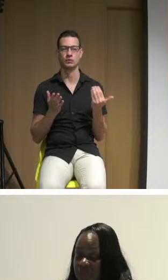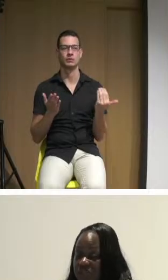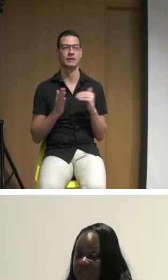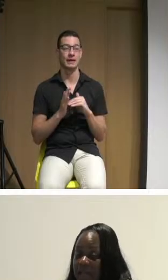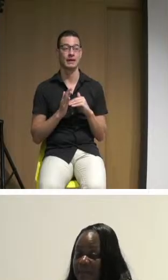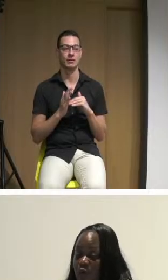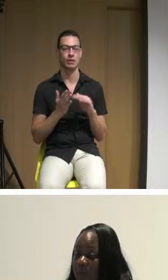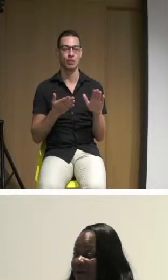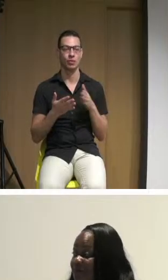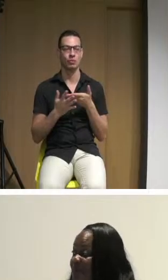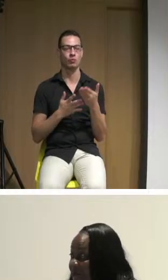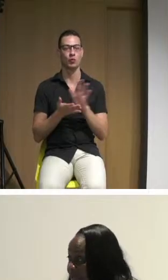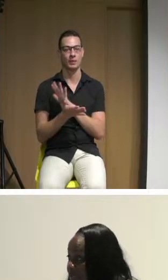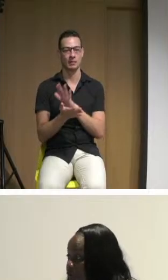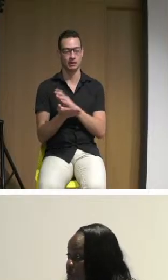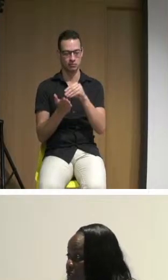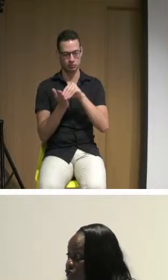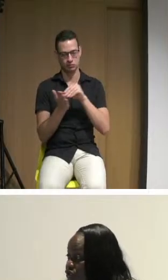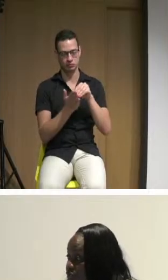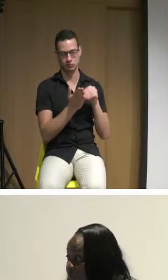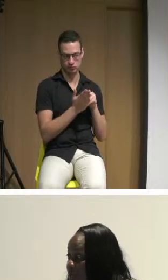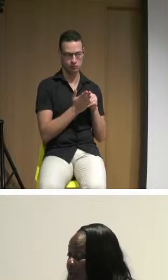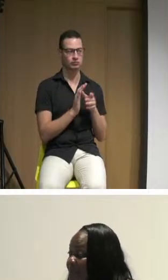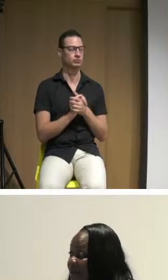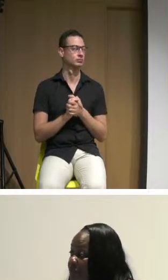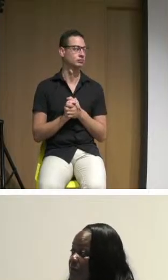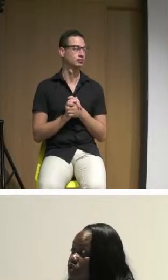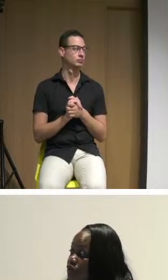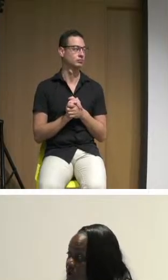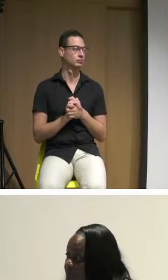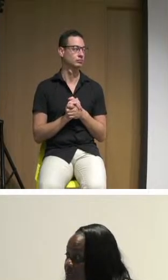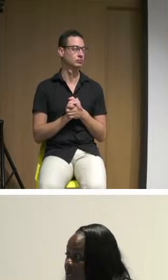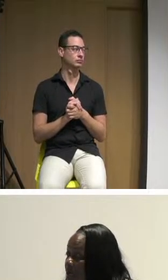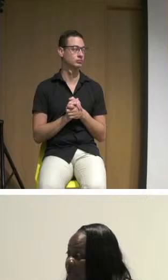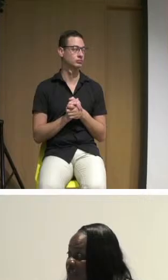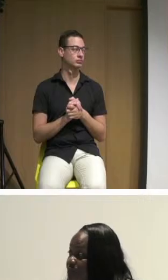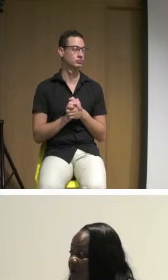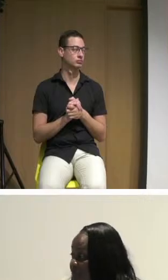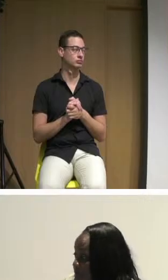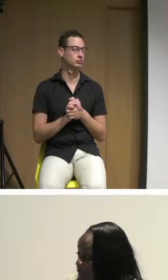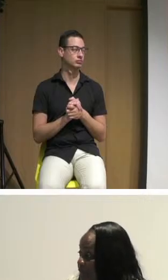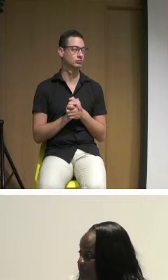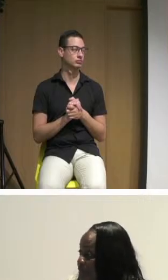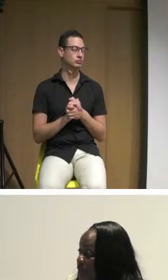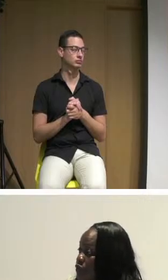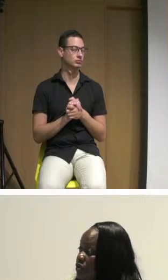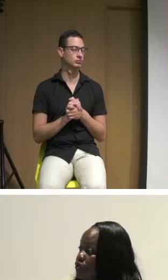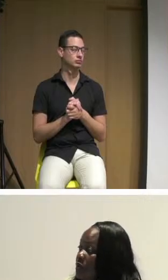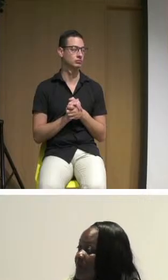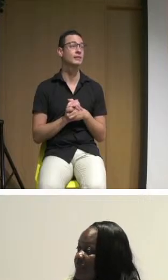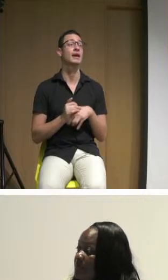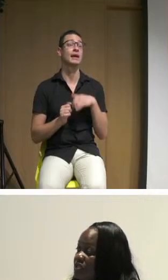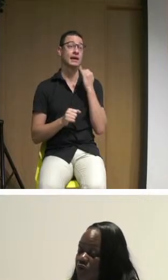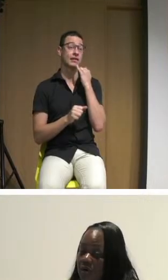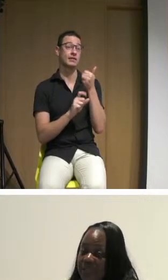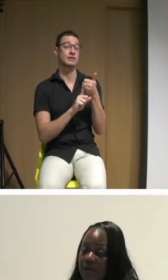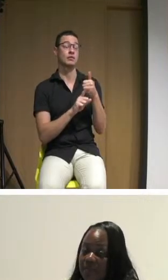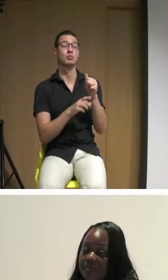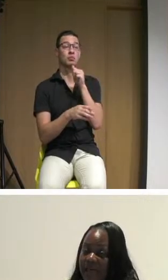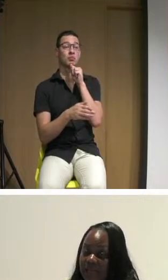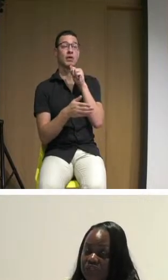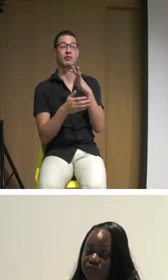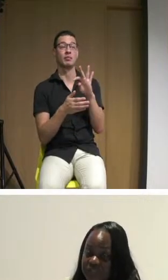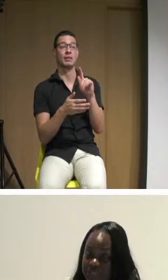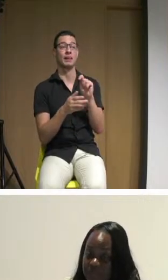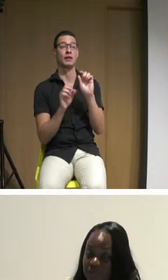And if we took that vote by ballot, we could do it by the majority, and it's private ballot. You can do it by the majority of